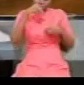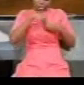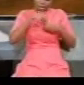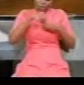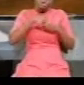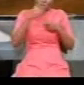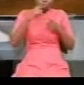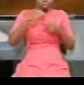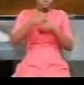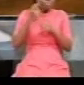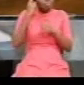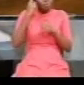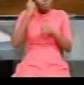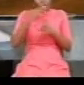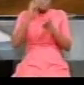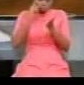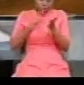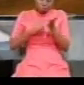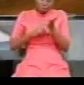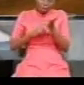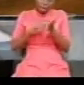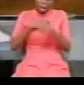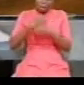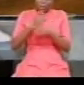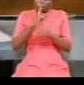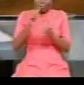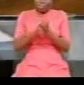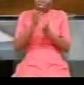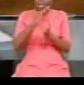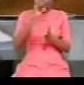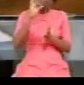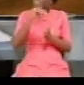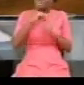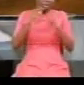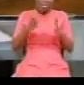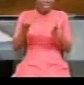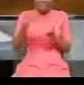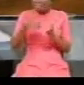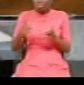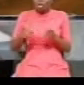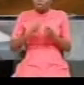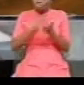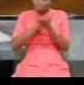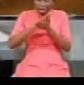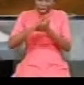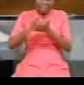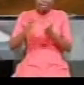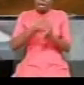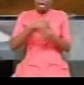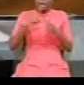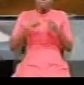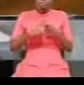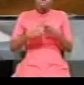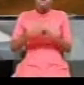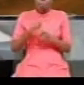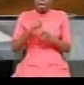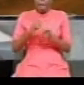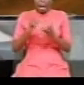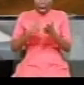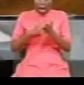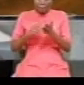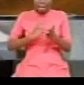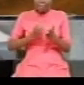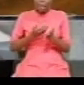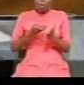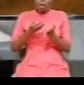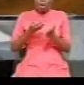make reflection and check up, and make sure that there's no impediment anywhere to clean up and to amend and make